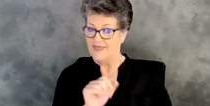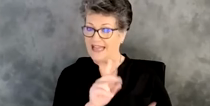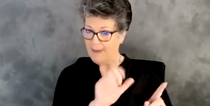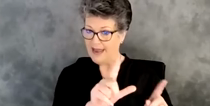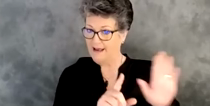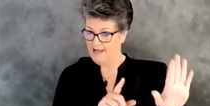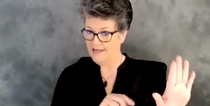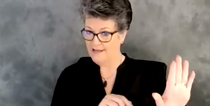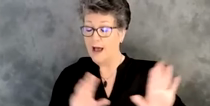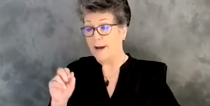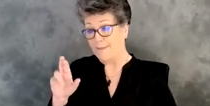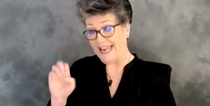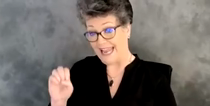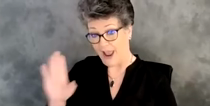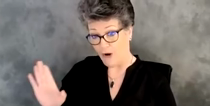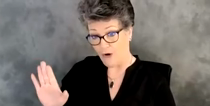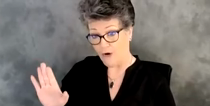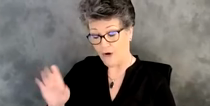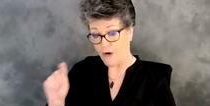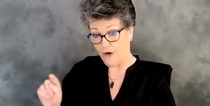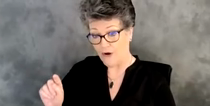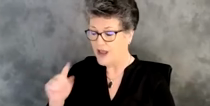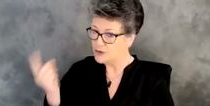side, but on the Medicare side, it's